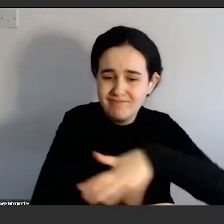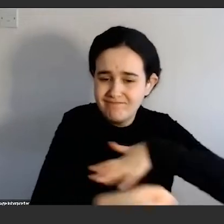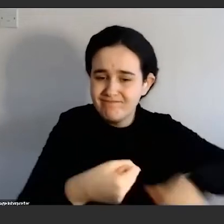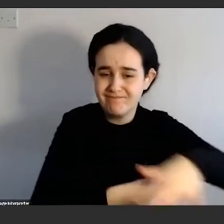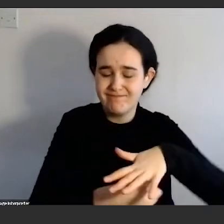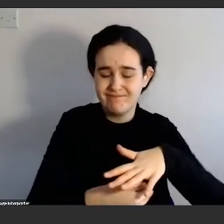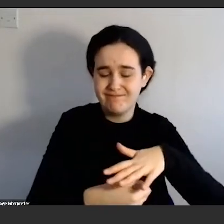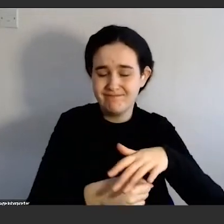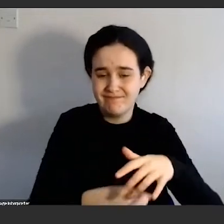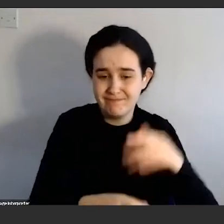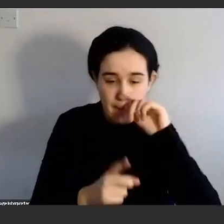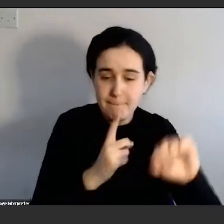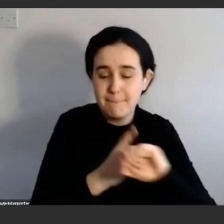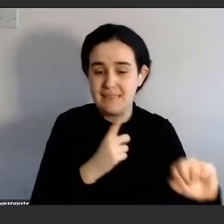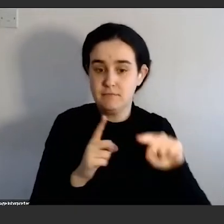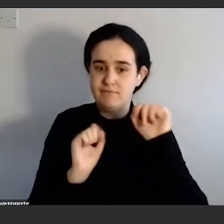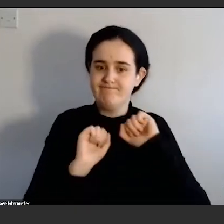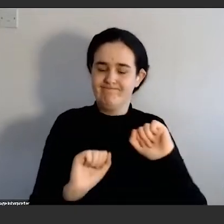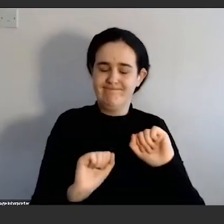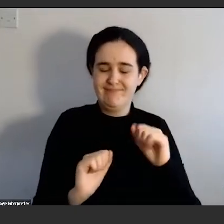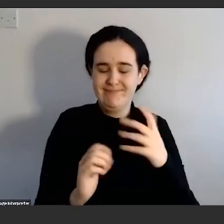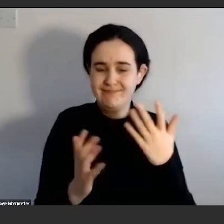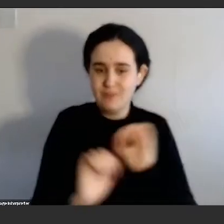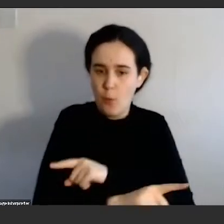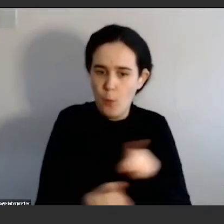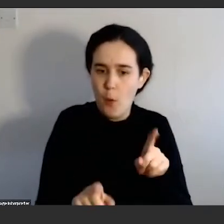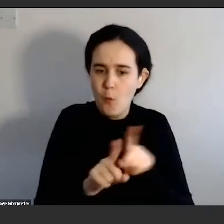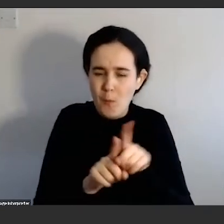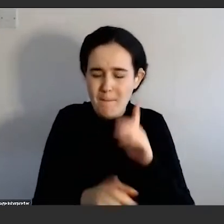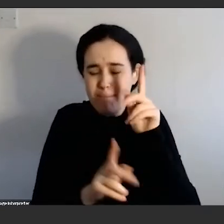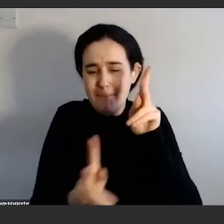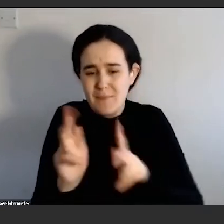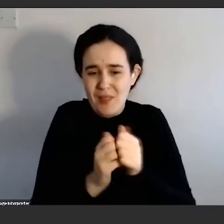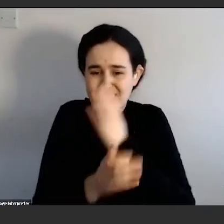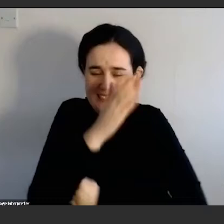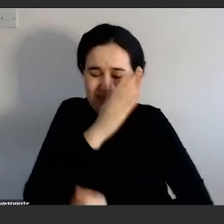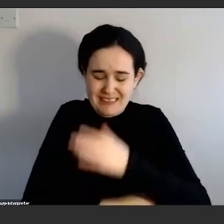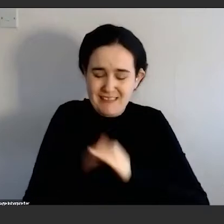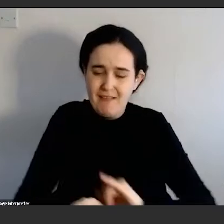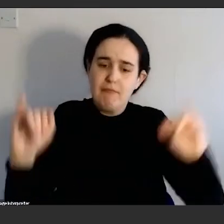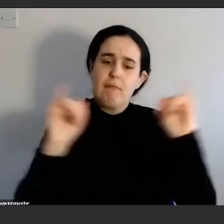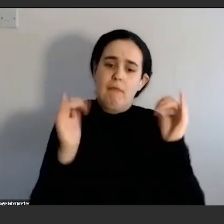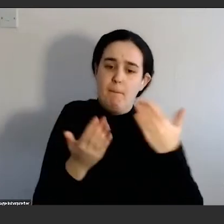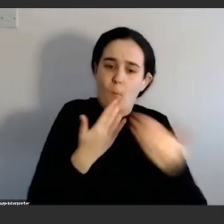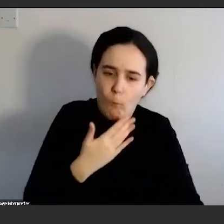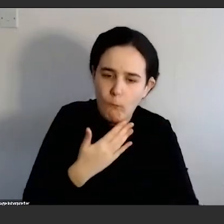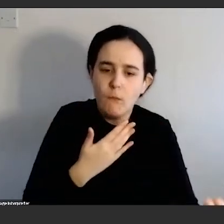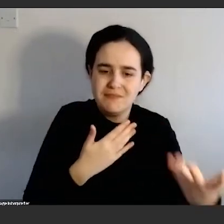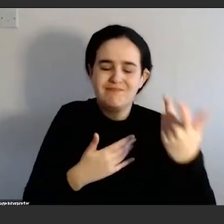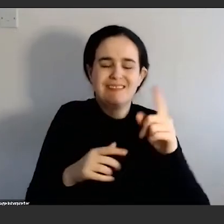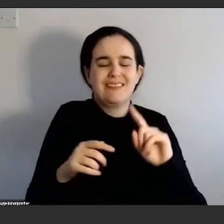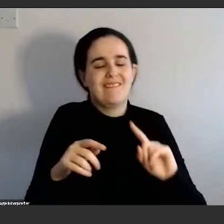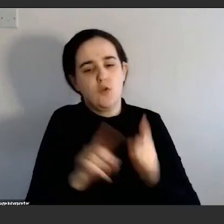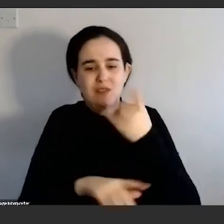a disability-inclusive health sector that makes it easier for people with disabilities